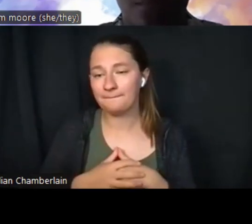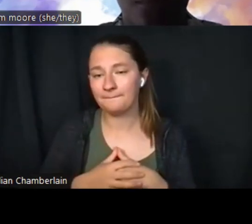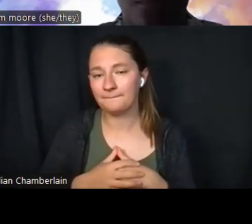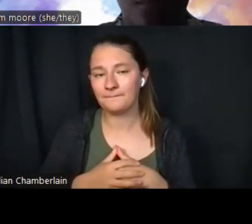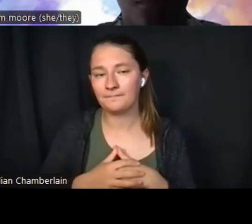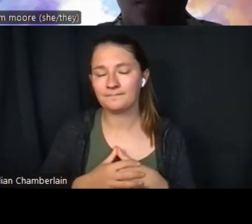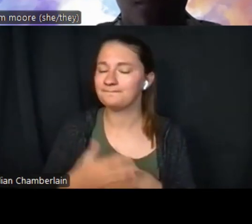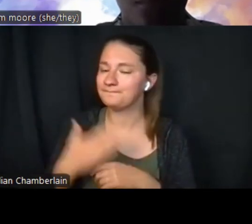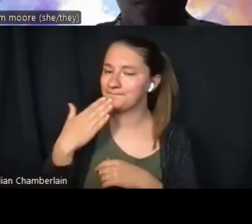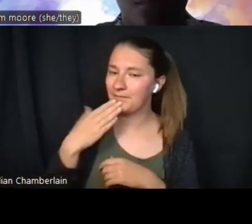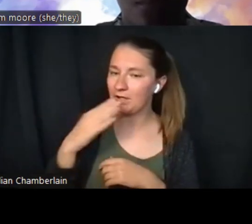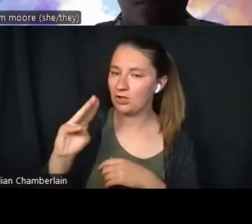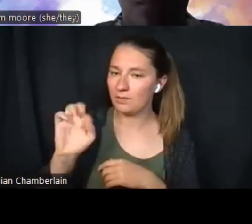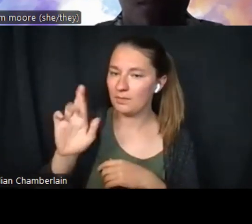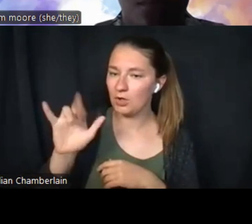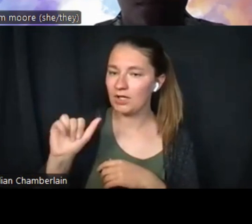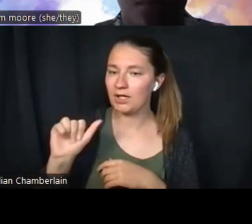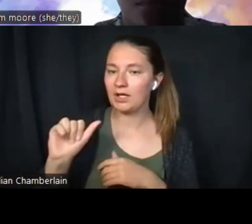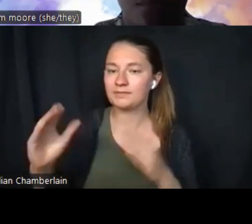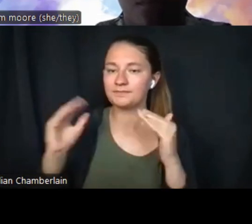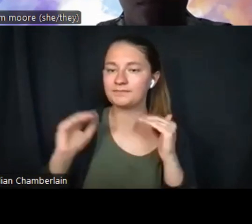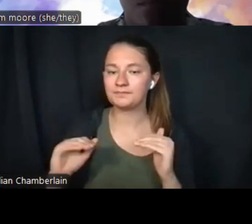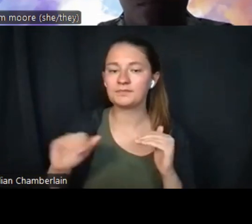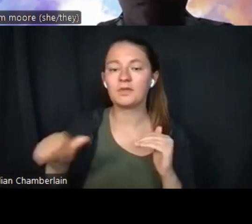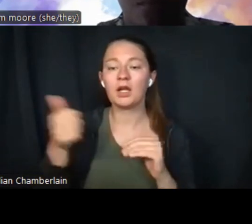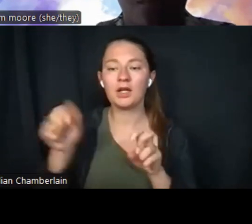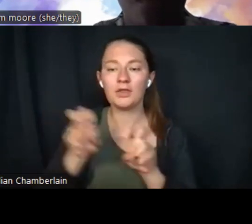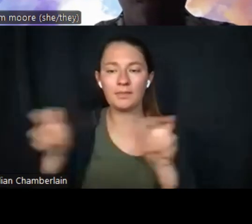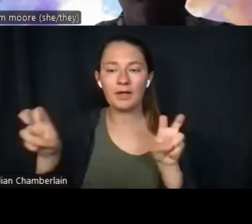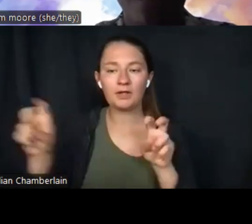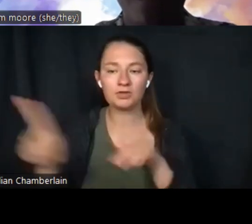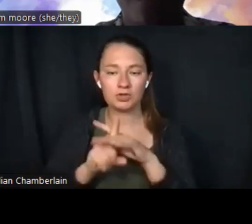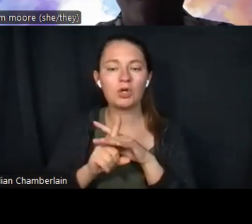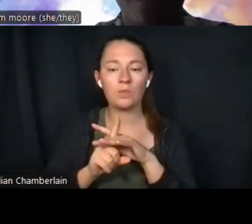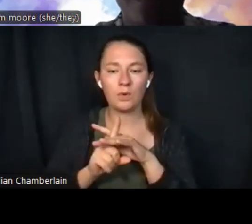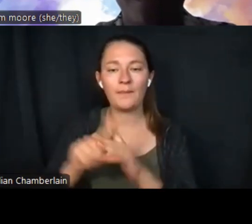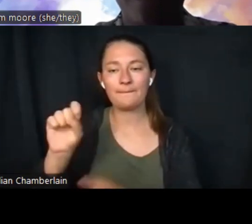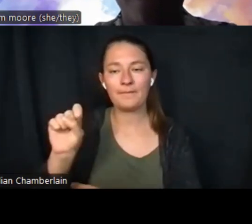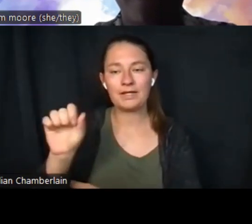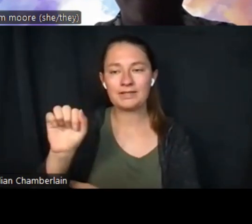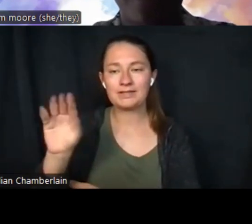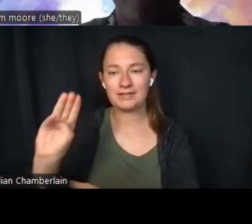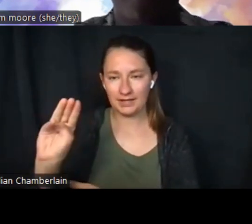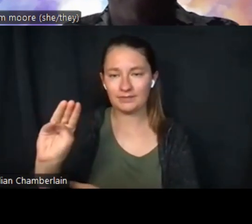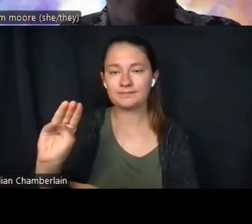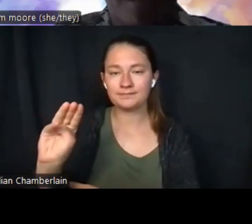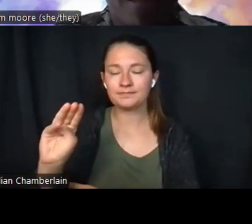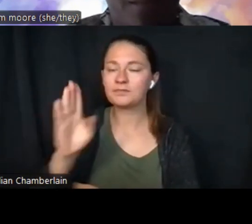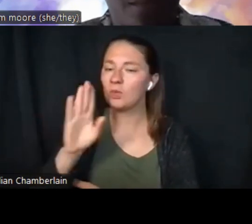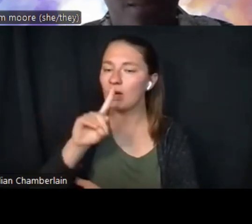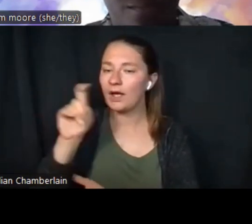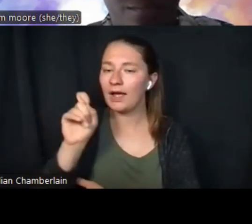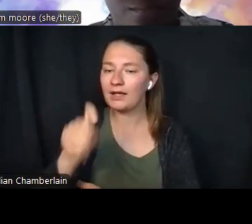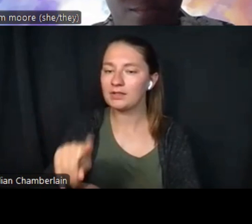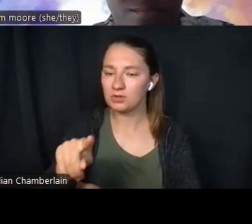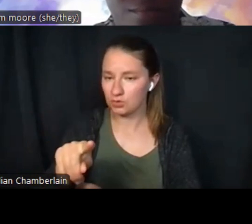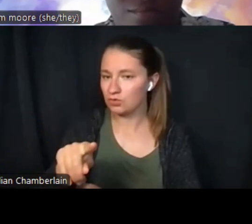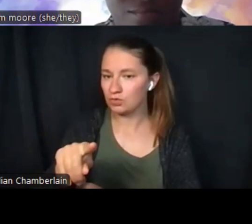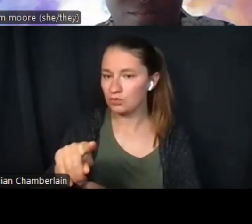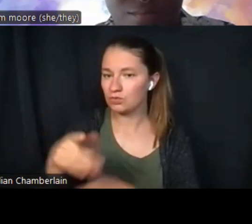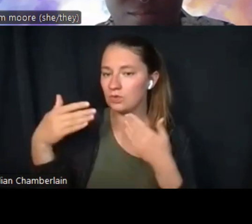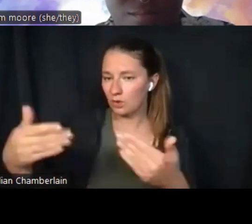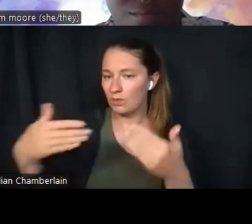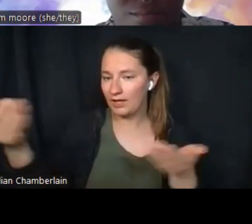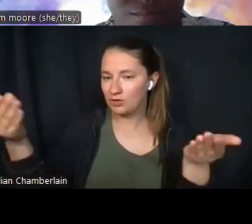Thank you, Maria. And we had another panelist show up, Sam. I'm going to ask you to introduce